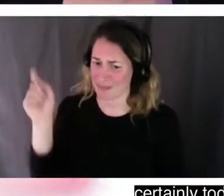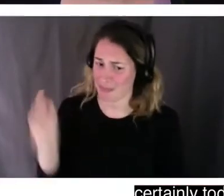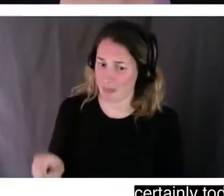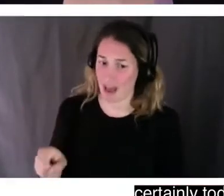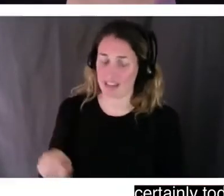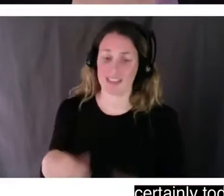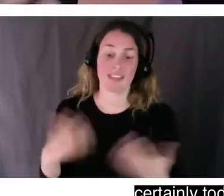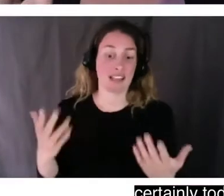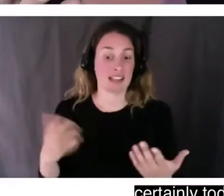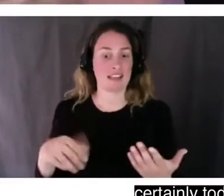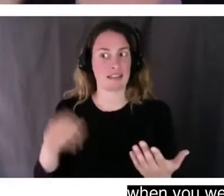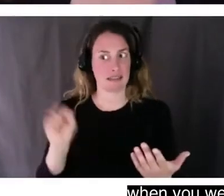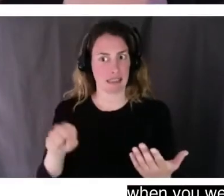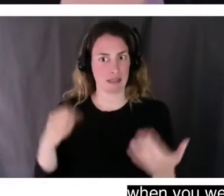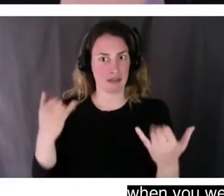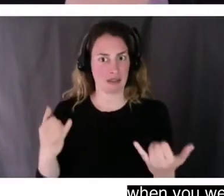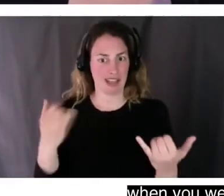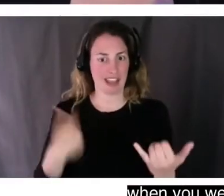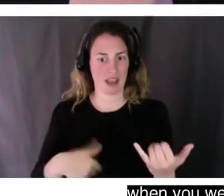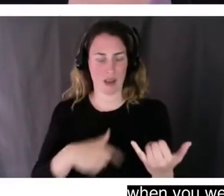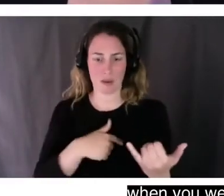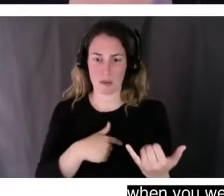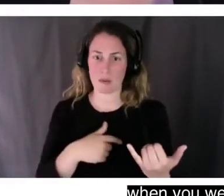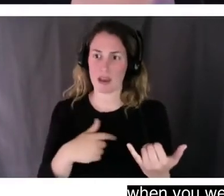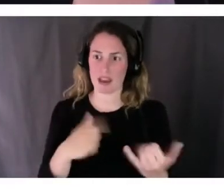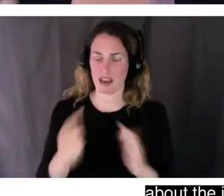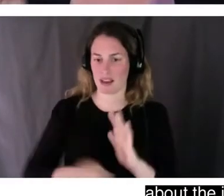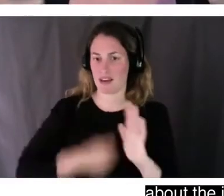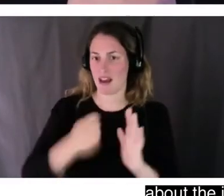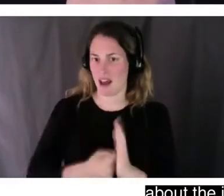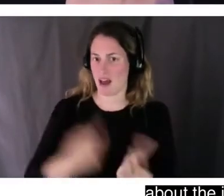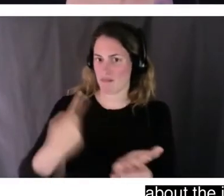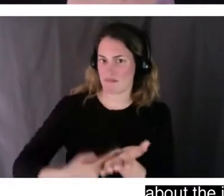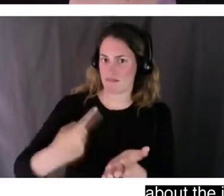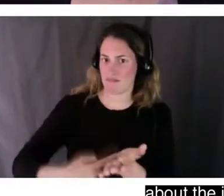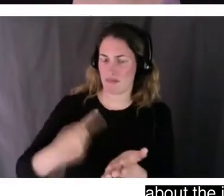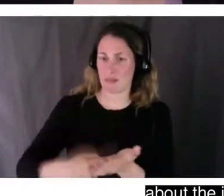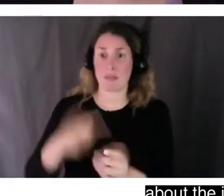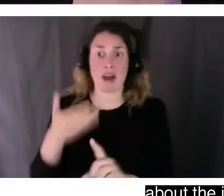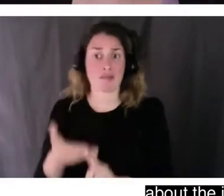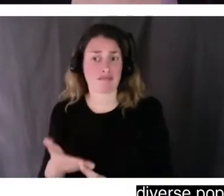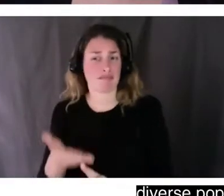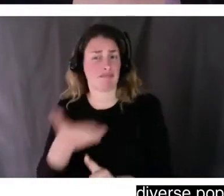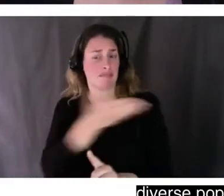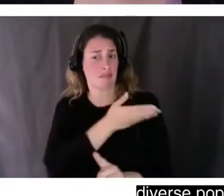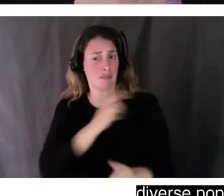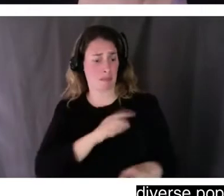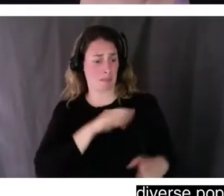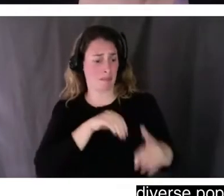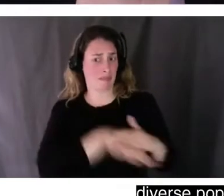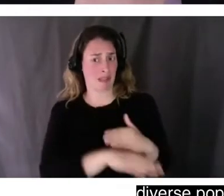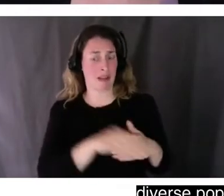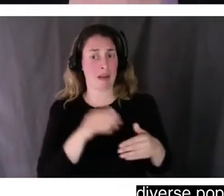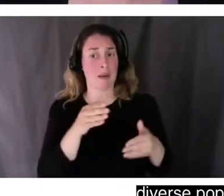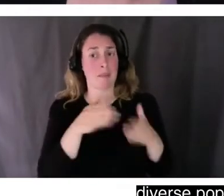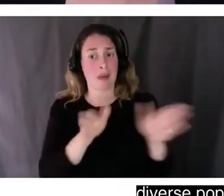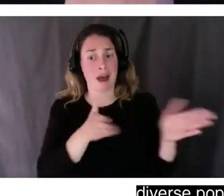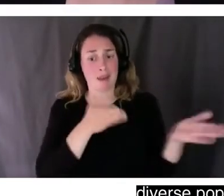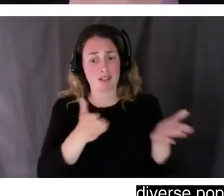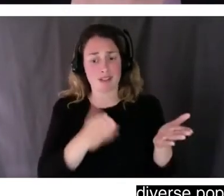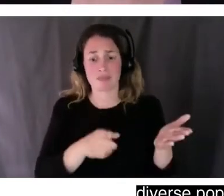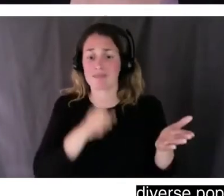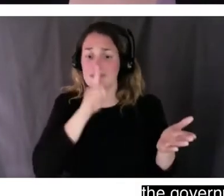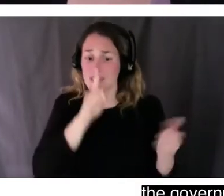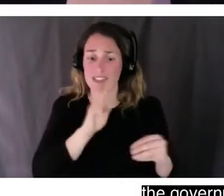certainly today, and there wasn't necessarily when you were coming into the public service, about the importance of representation of diverse populations within